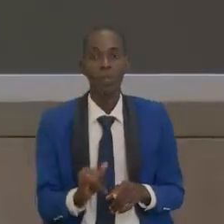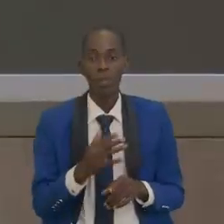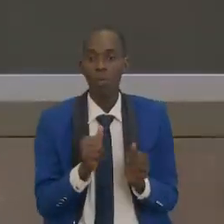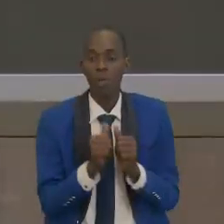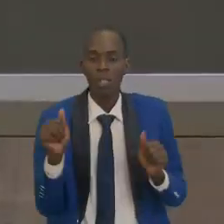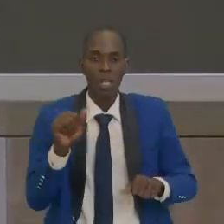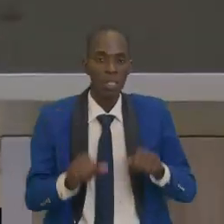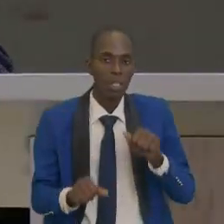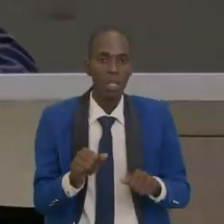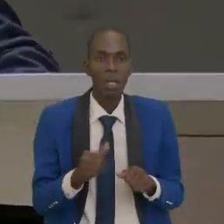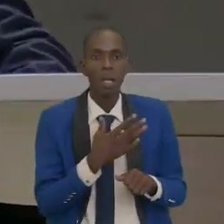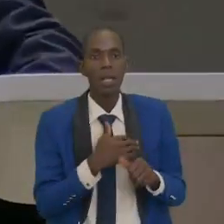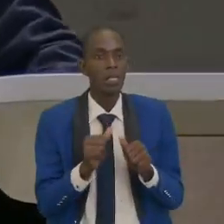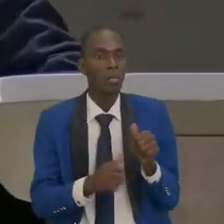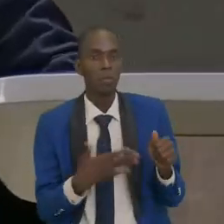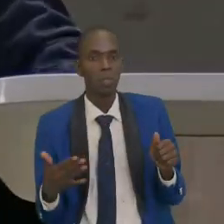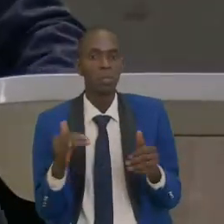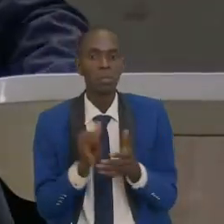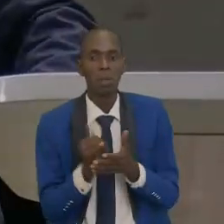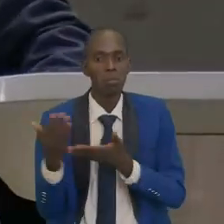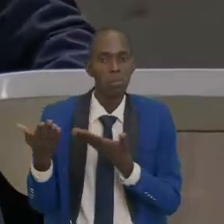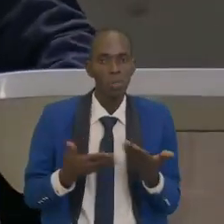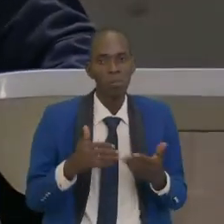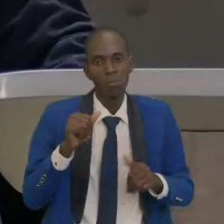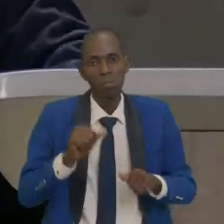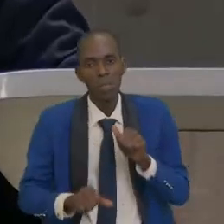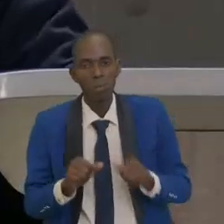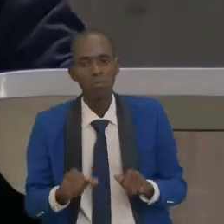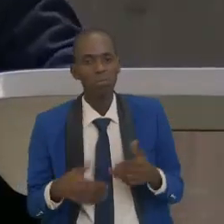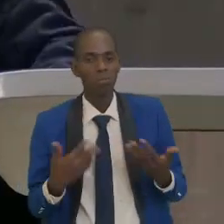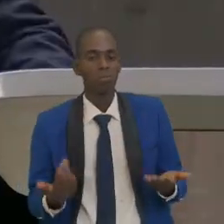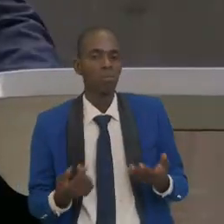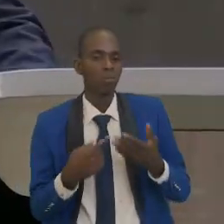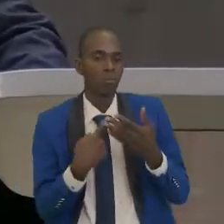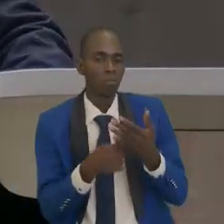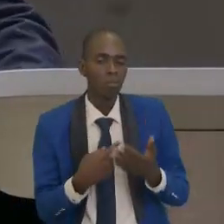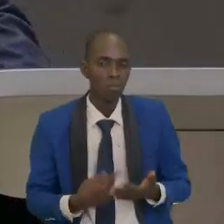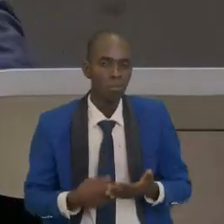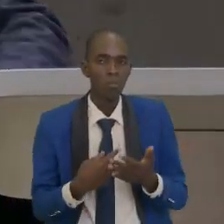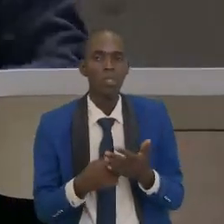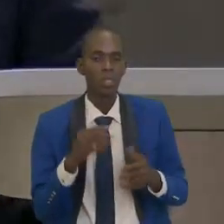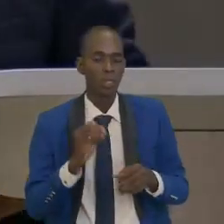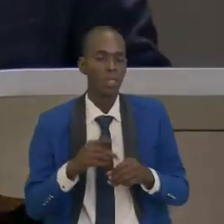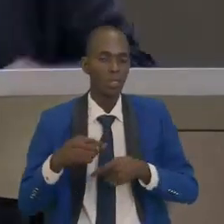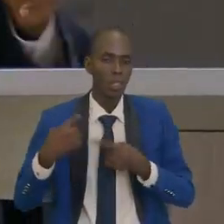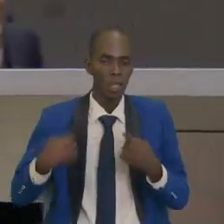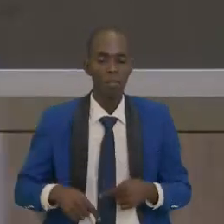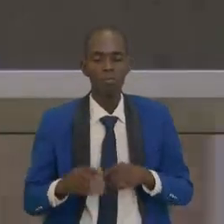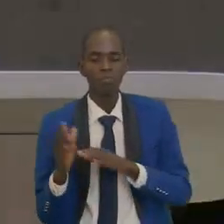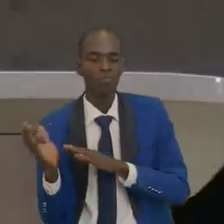any other thing that brought doubt or brought a argument or discussion in the heart he looked away from